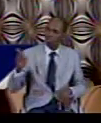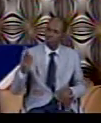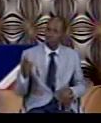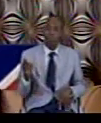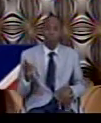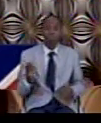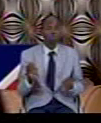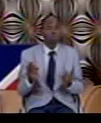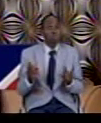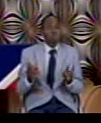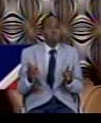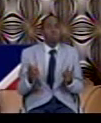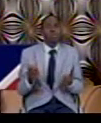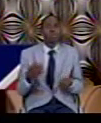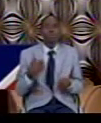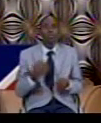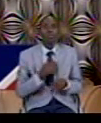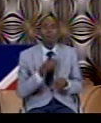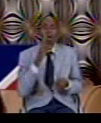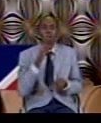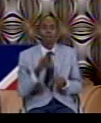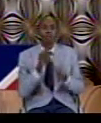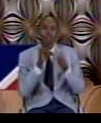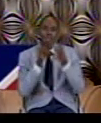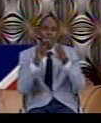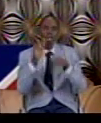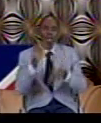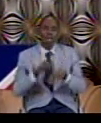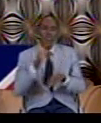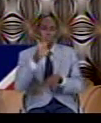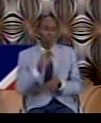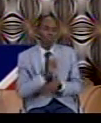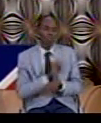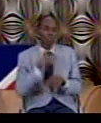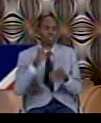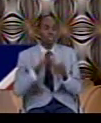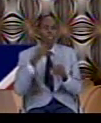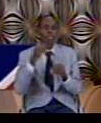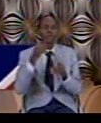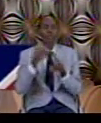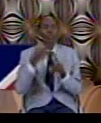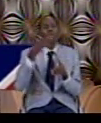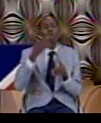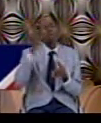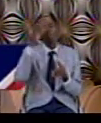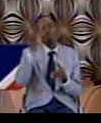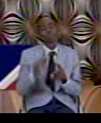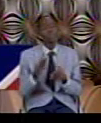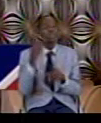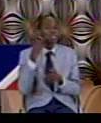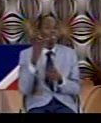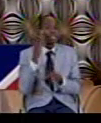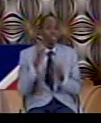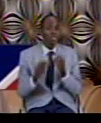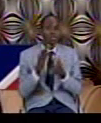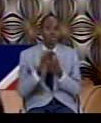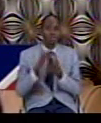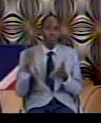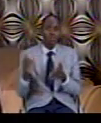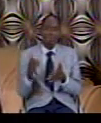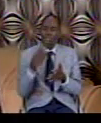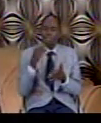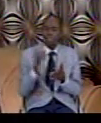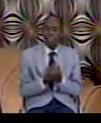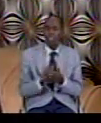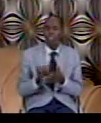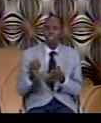Well, we're looking at the qualifications in the Word of God, but I know a place where even somebody junior to me, he left this place and